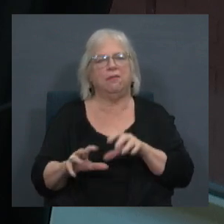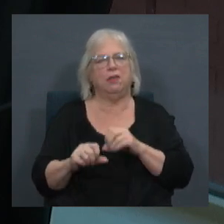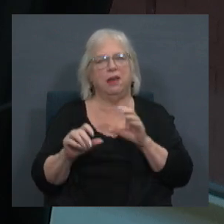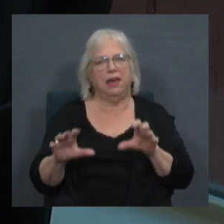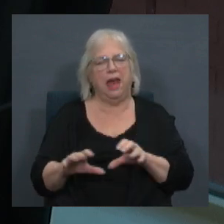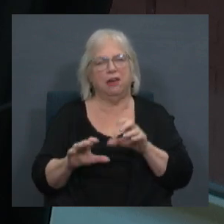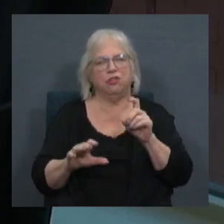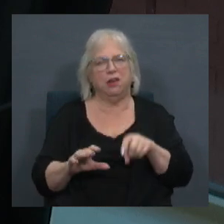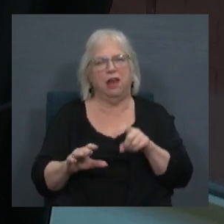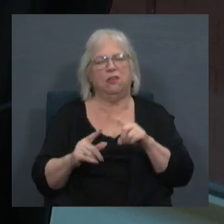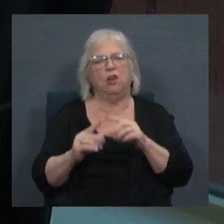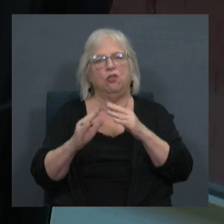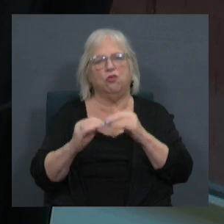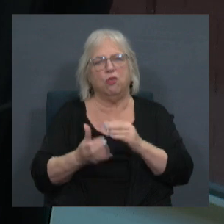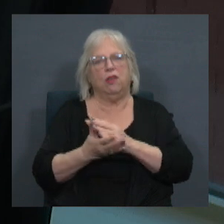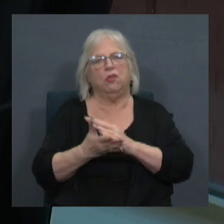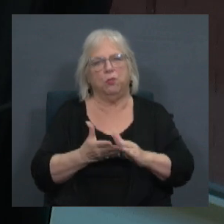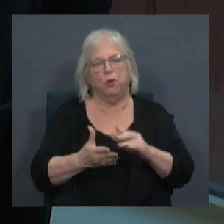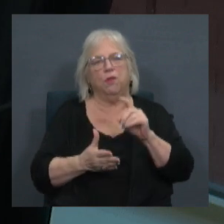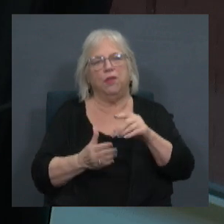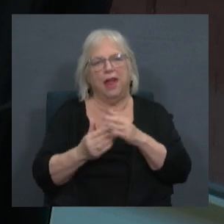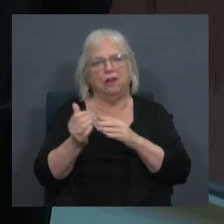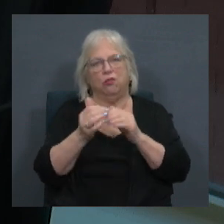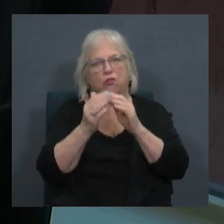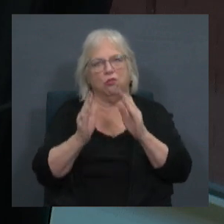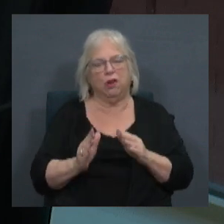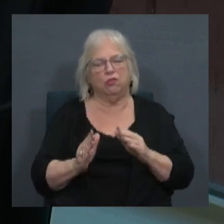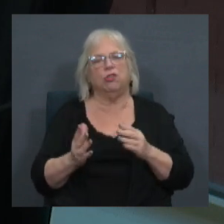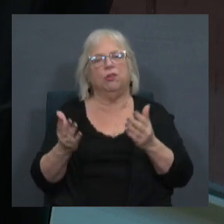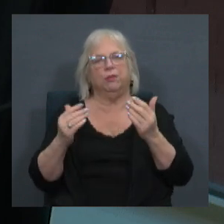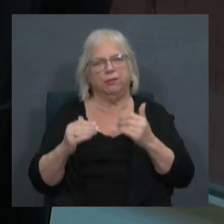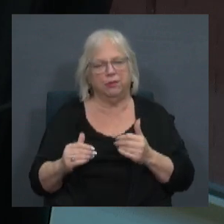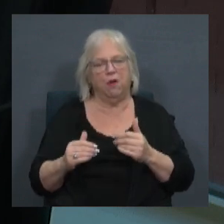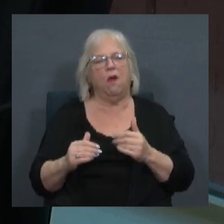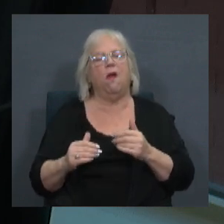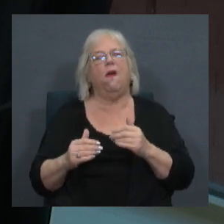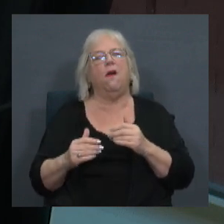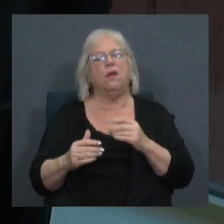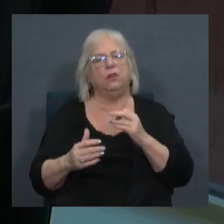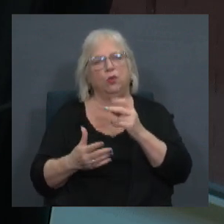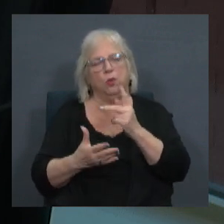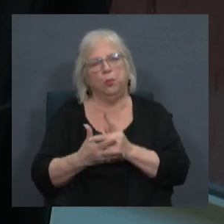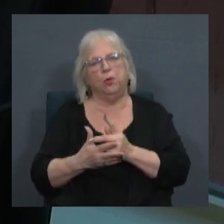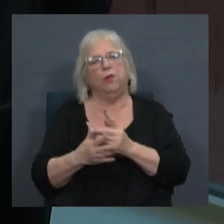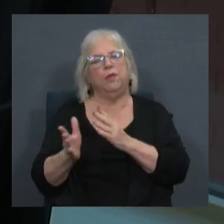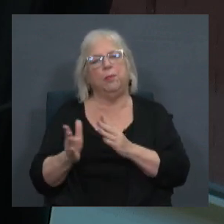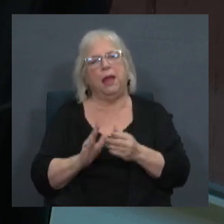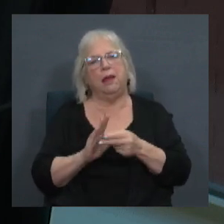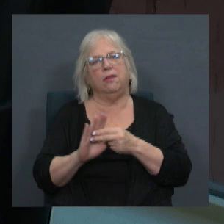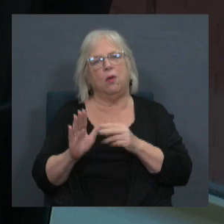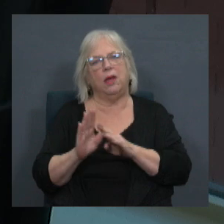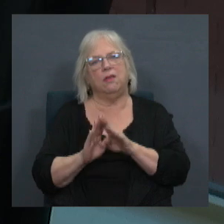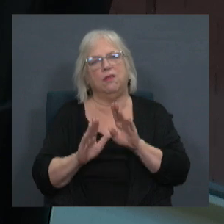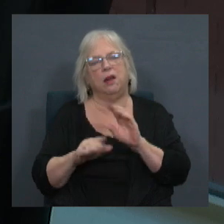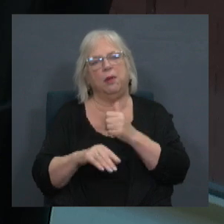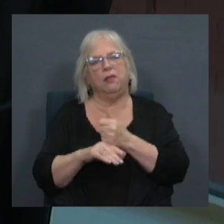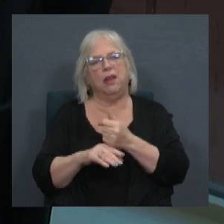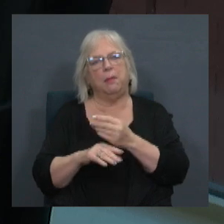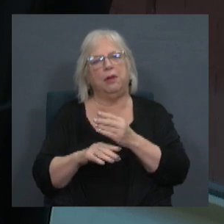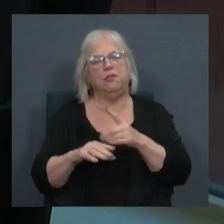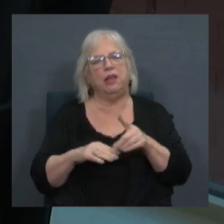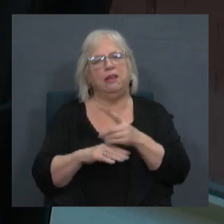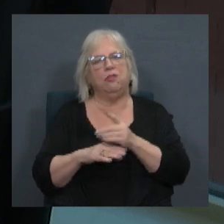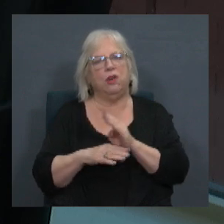action as is necessary to raise and remove said structure, to declare an emergency. An ordinance approving a planned zoning development and to establish a planned